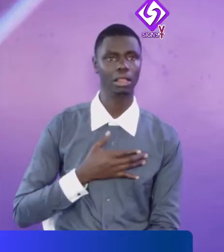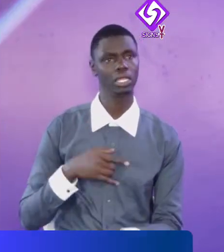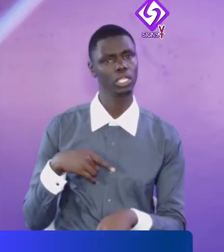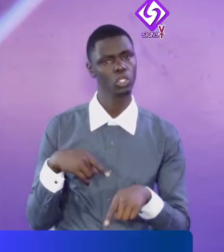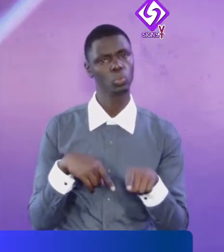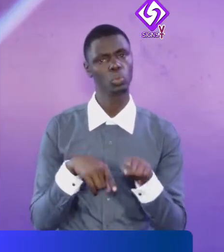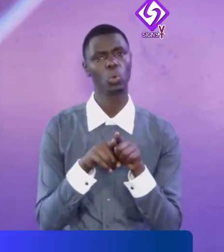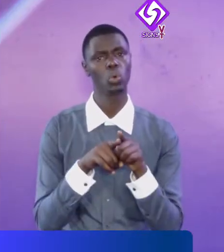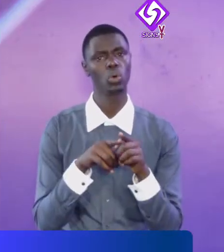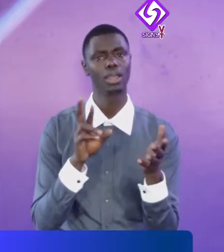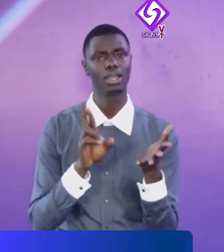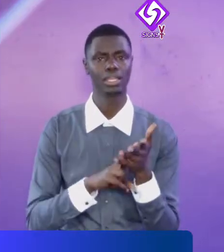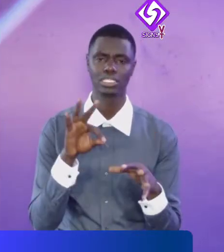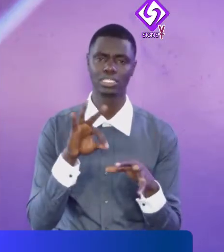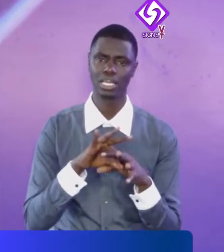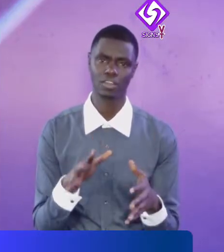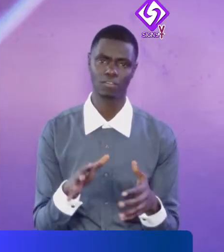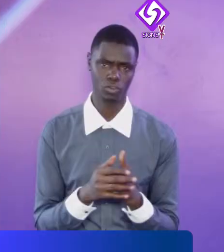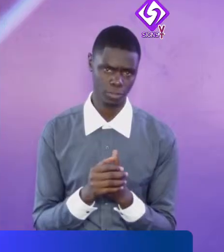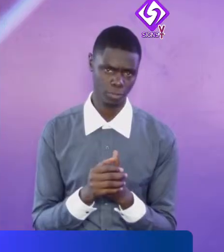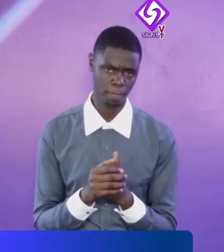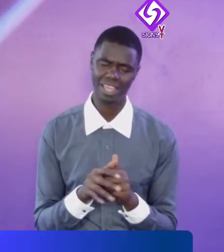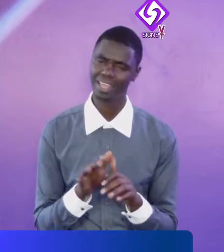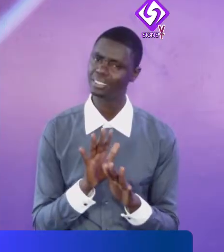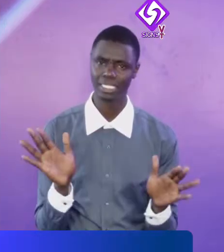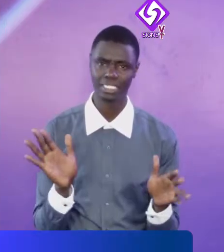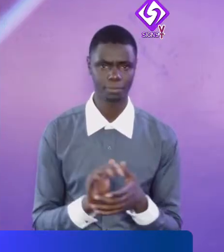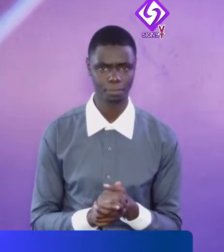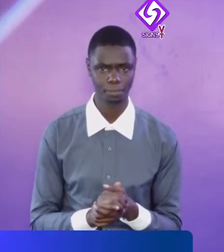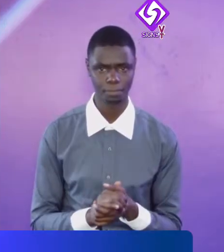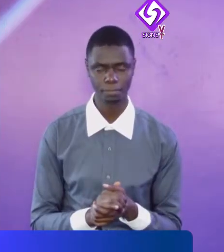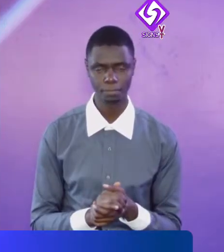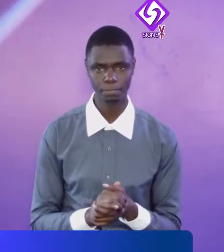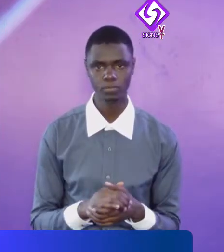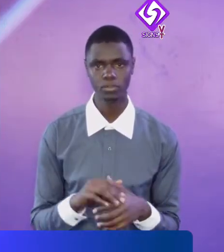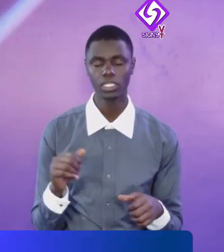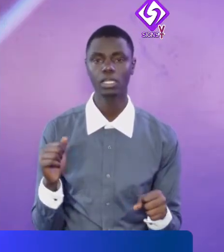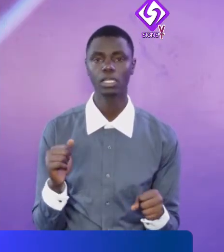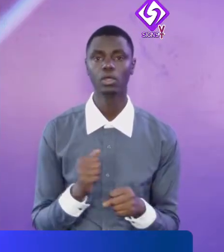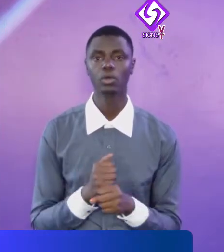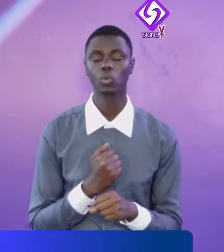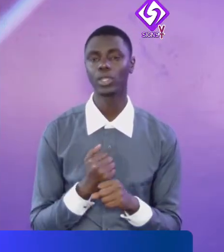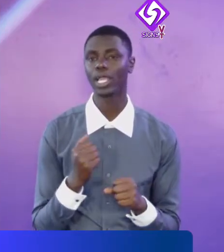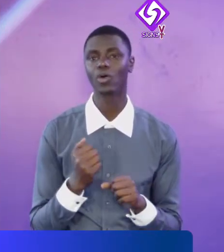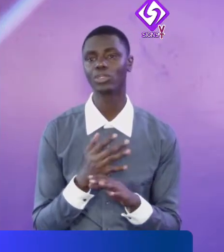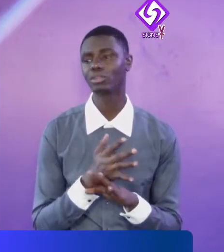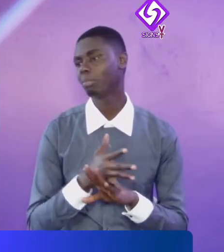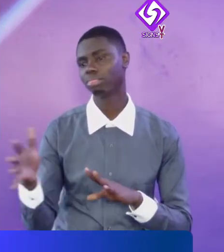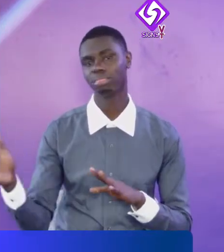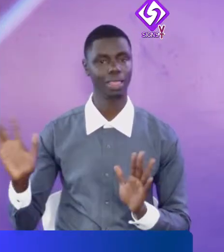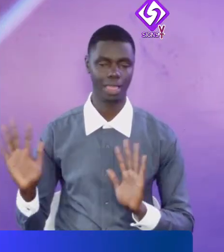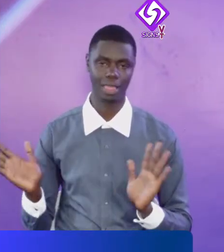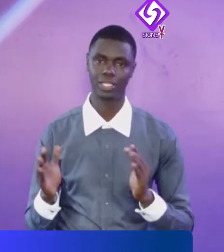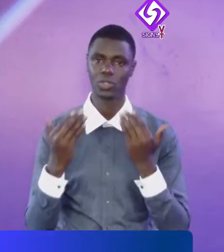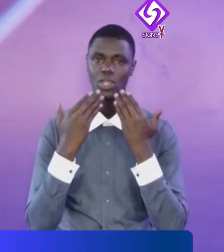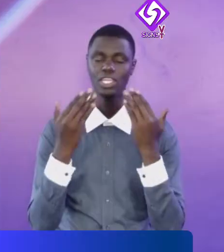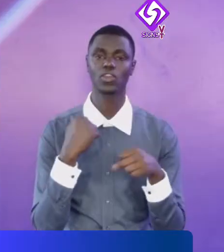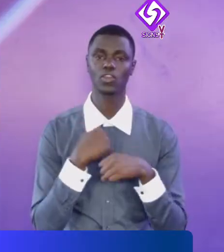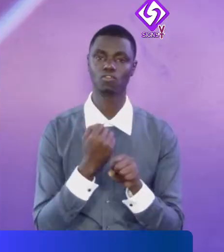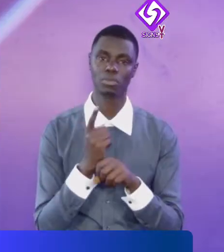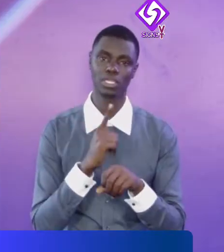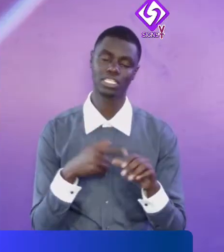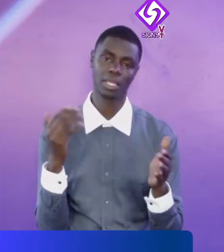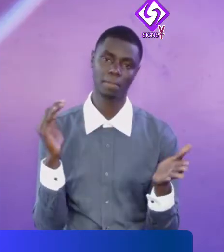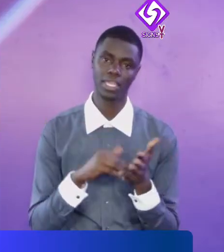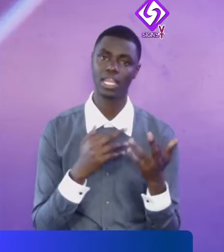to vote. As simple as that. We can't go any further, Prof. Thank you very much for making time once again, and